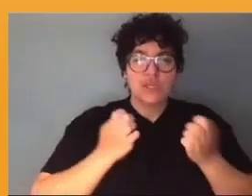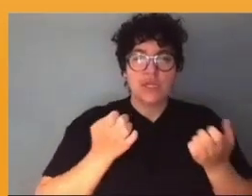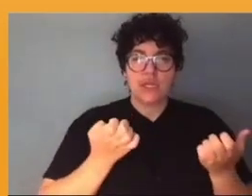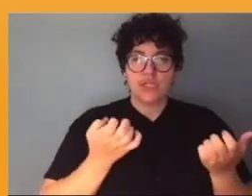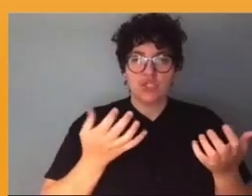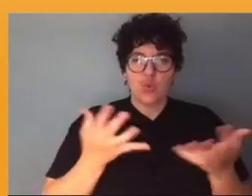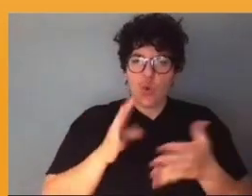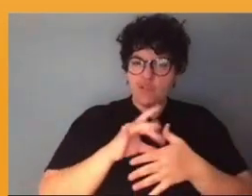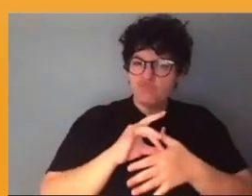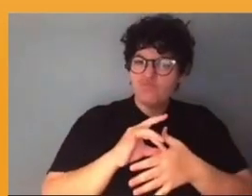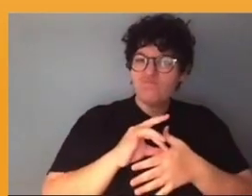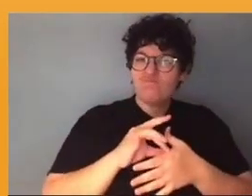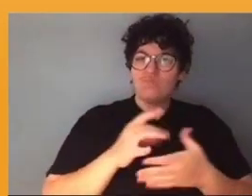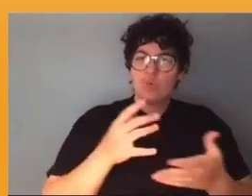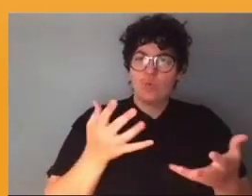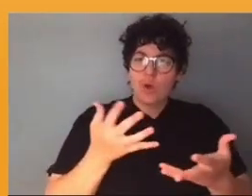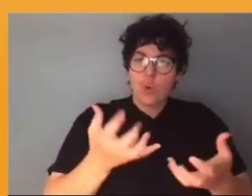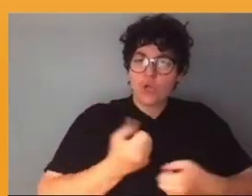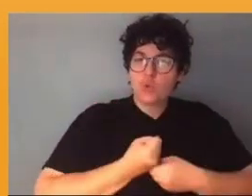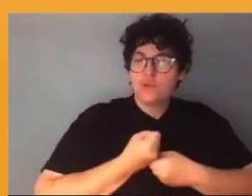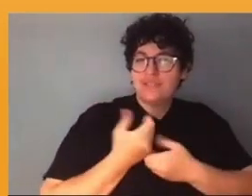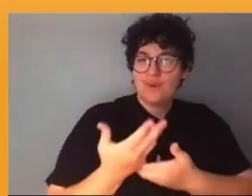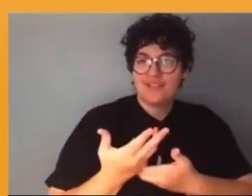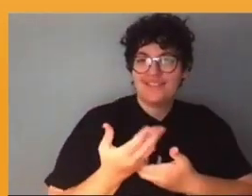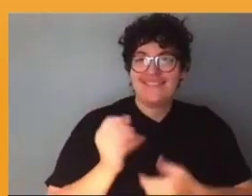to express.